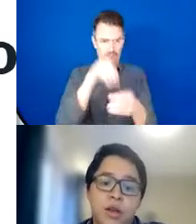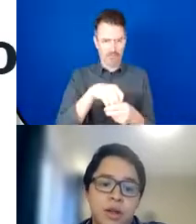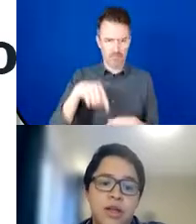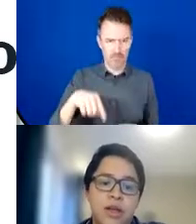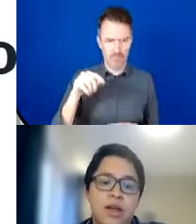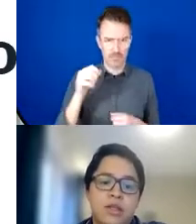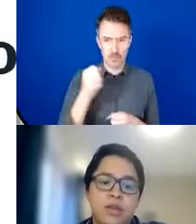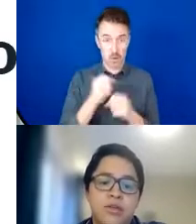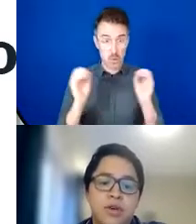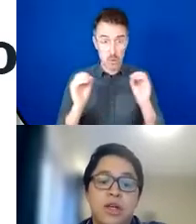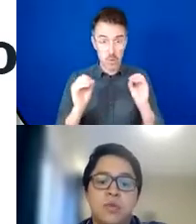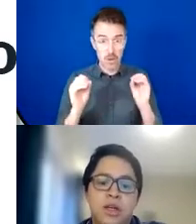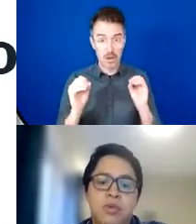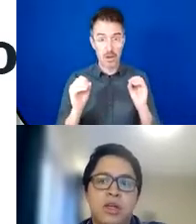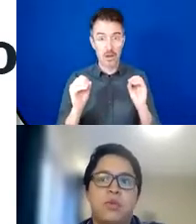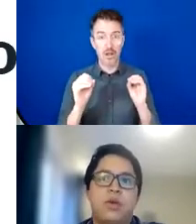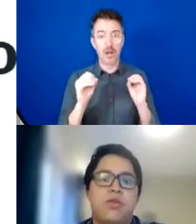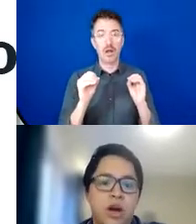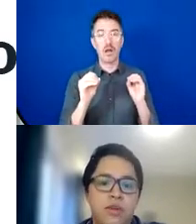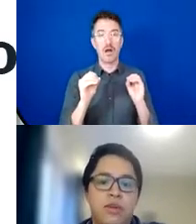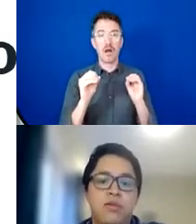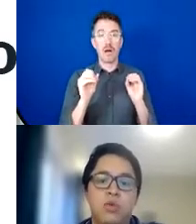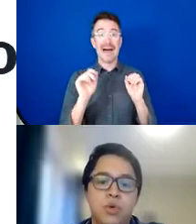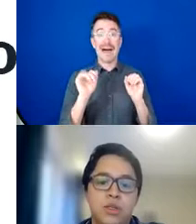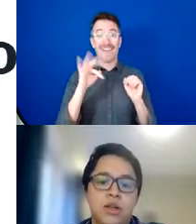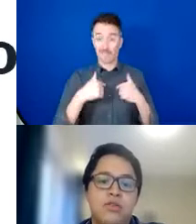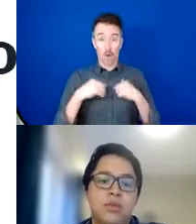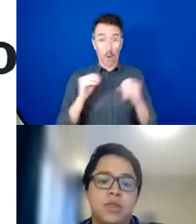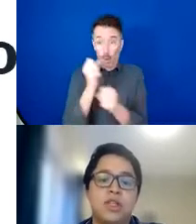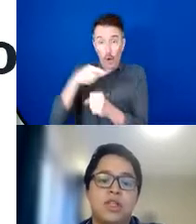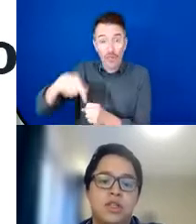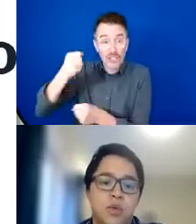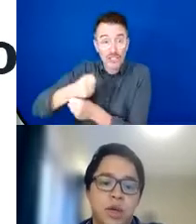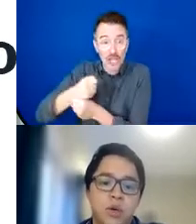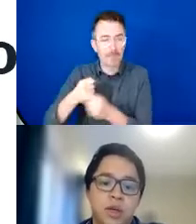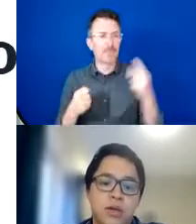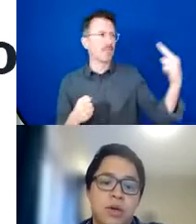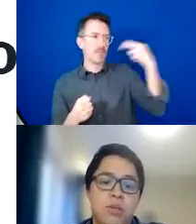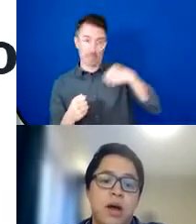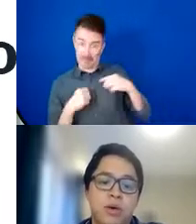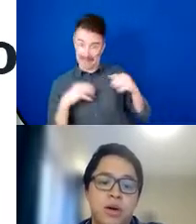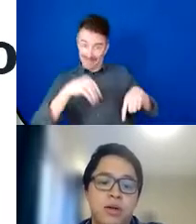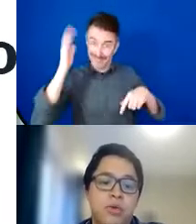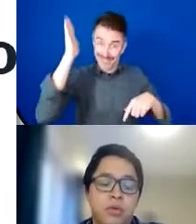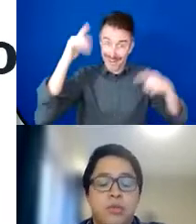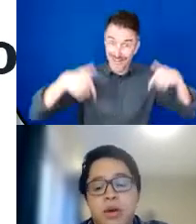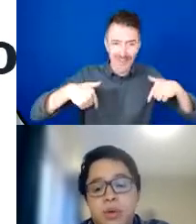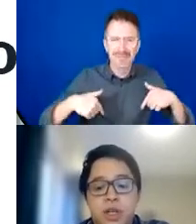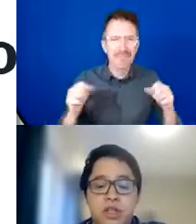decolonizing development. So therefore, it is really important that we are aware of the different roles and the different positions that we hold and what